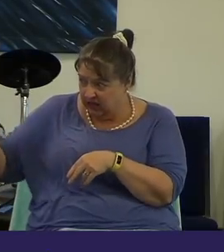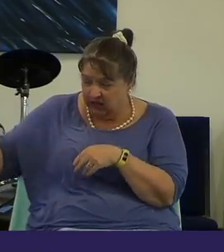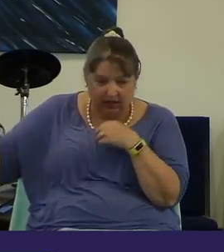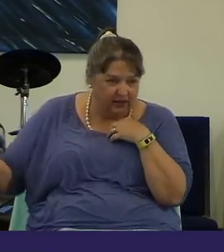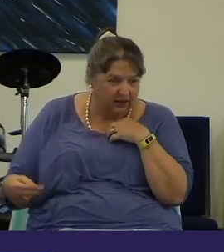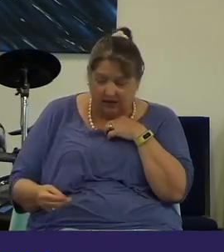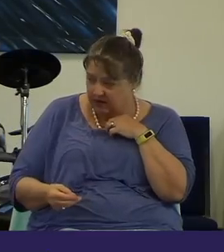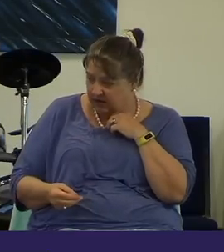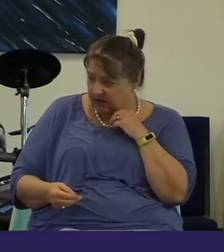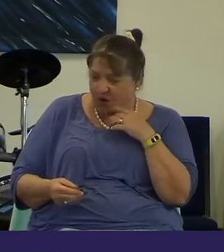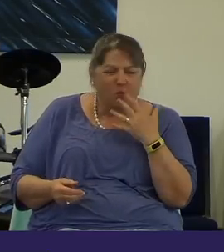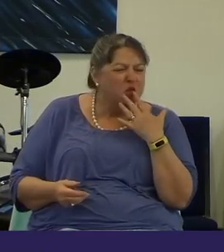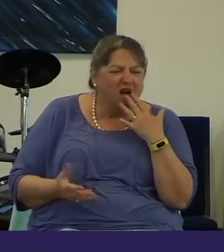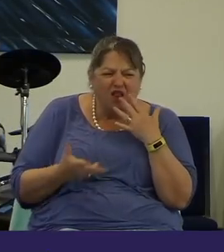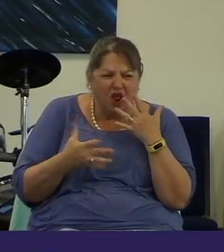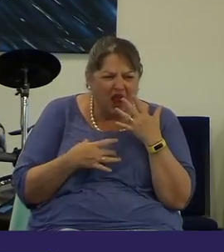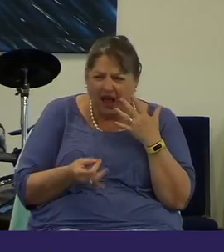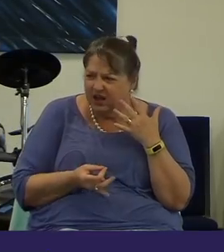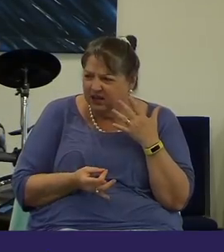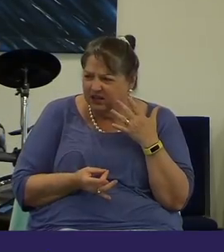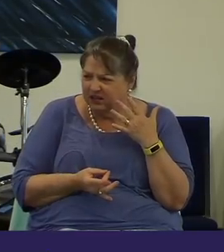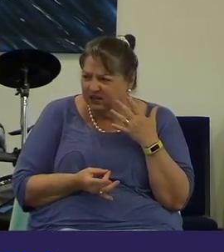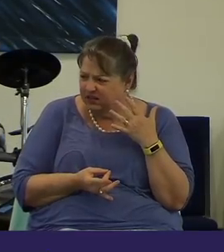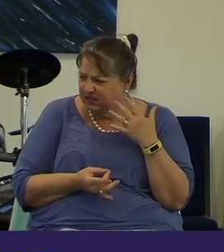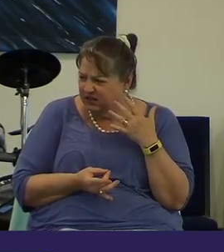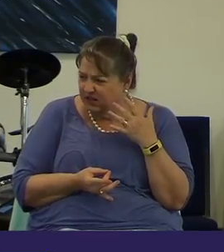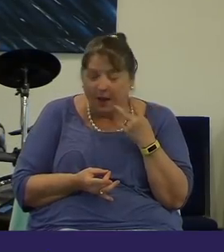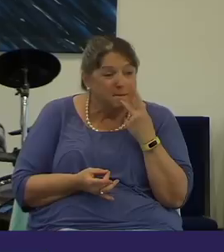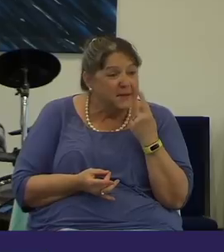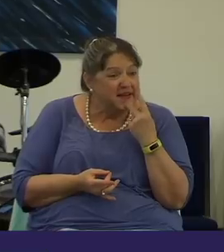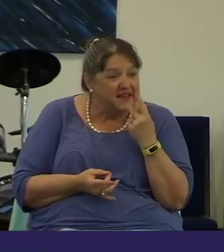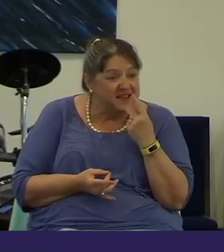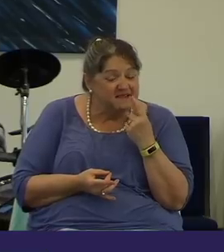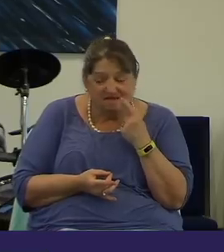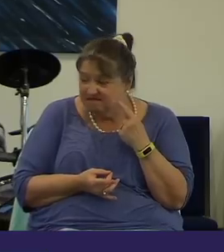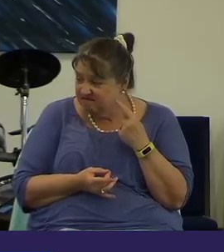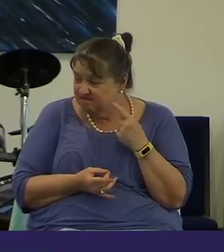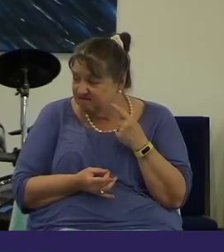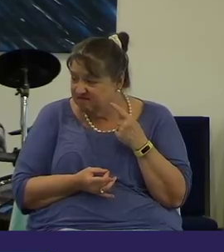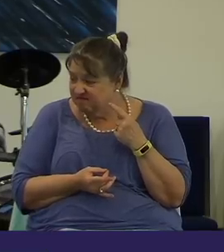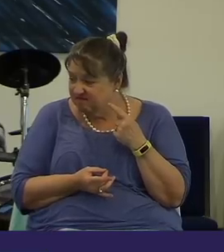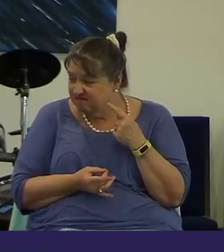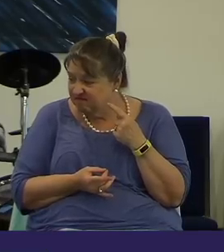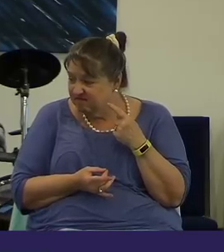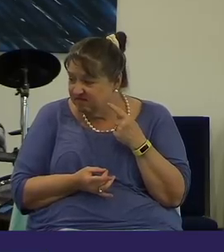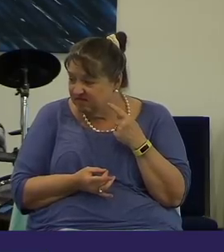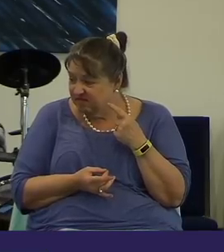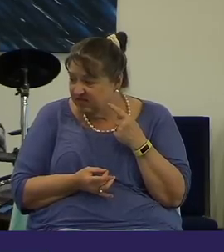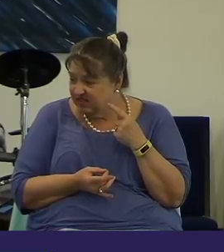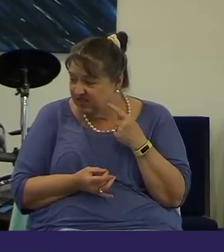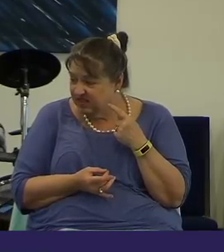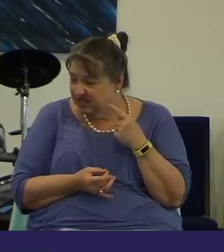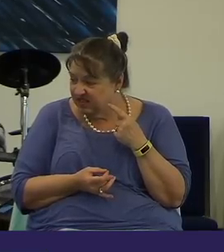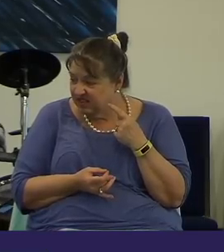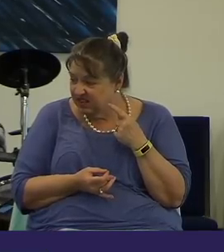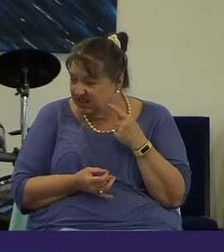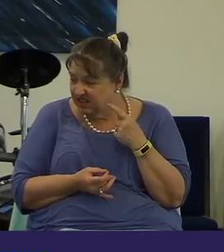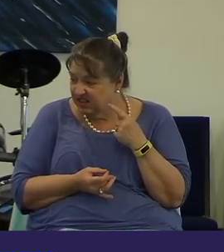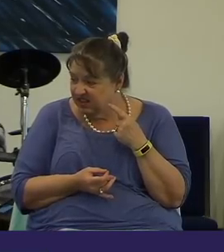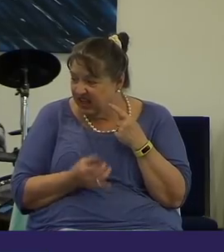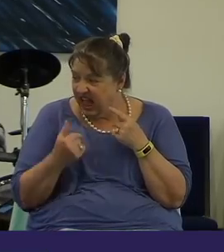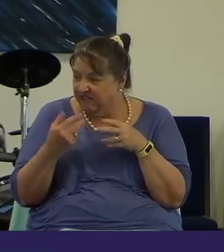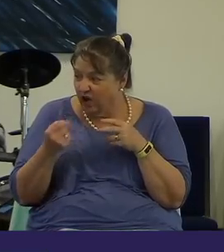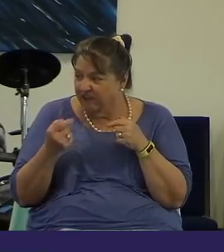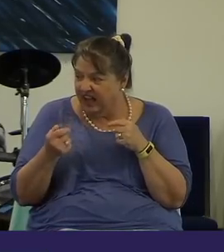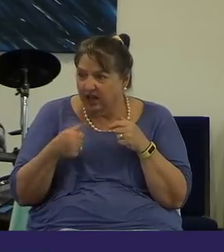You have a color you like? Since we have all these. You like pink? Is that sort of pink? Or this one? That one? I have to go